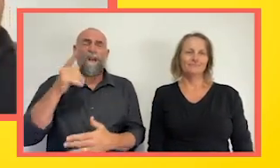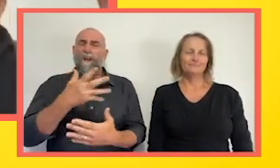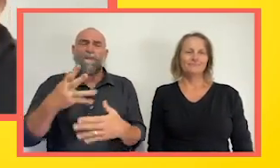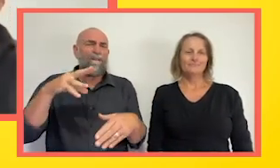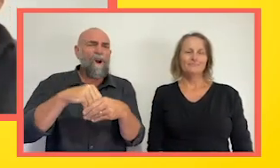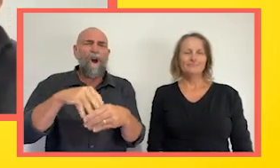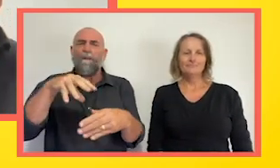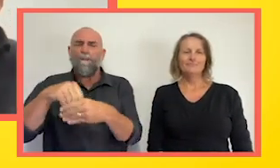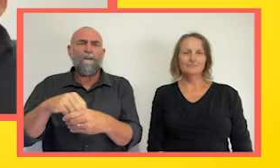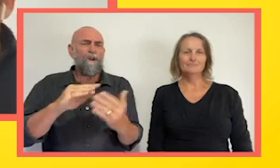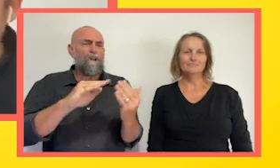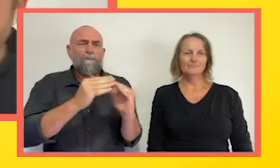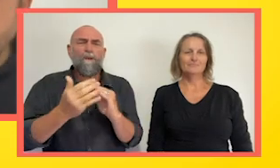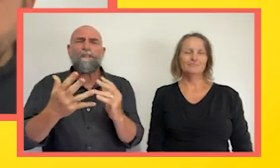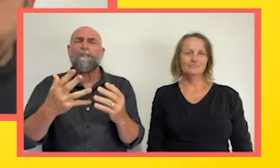whole when he turns his